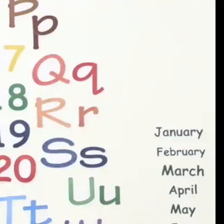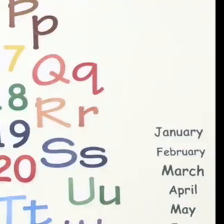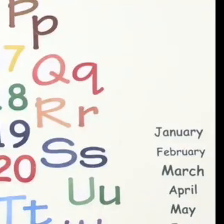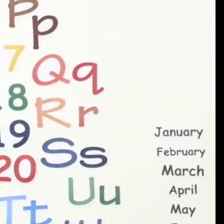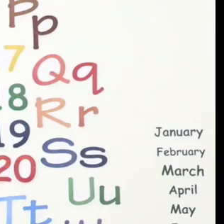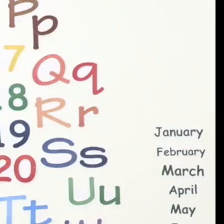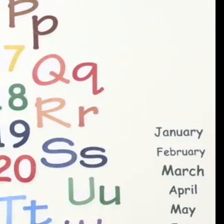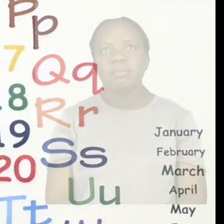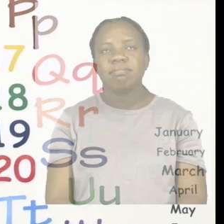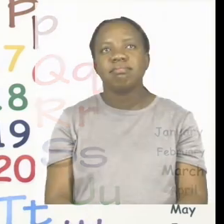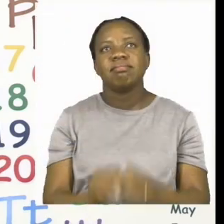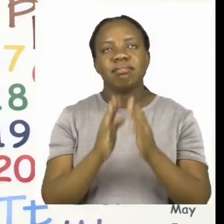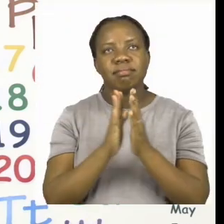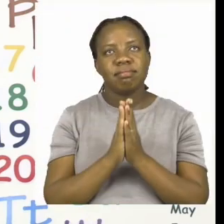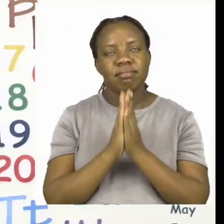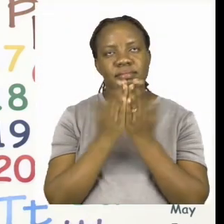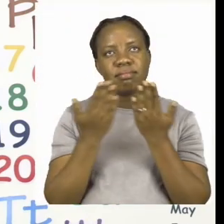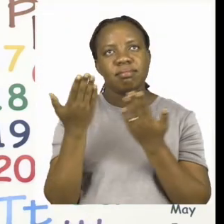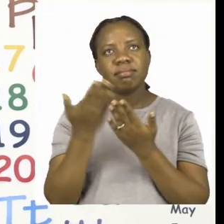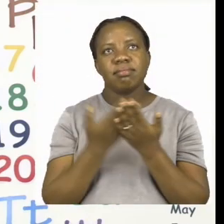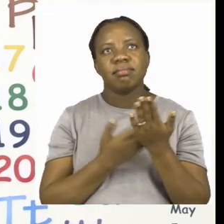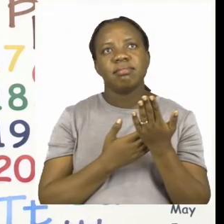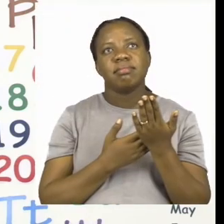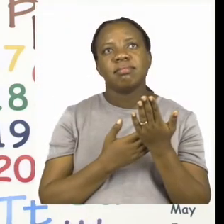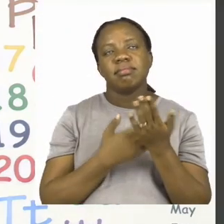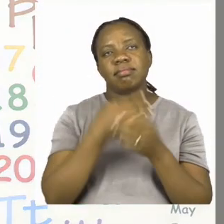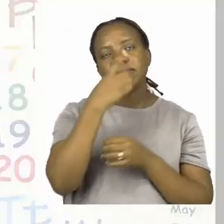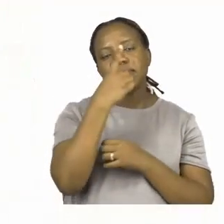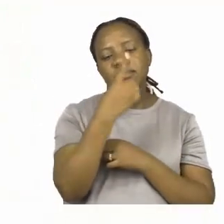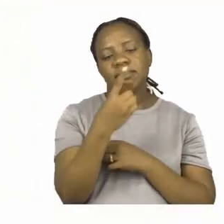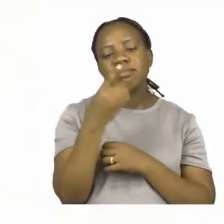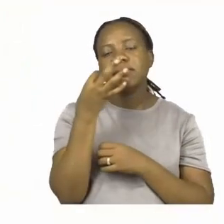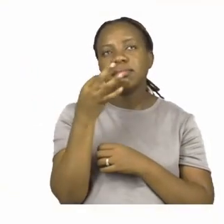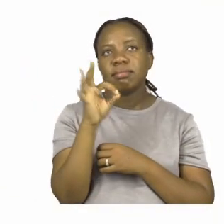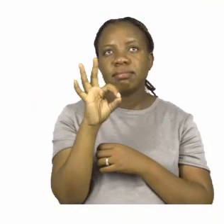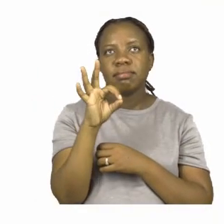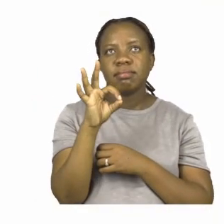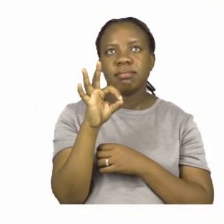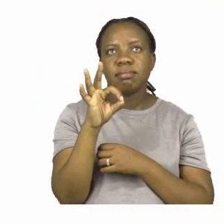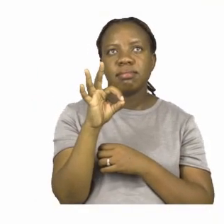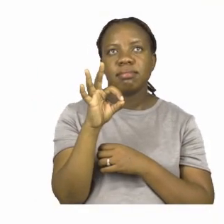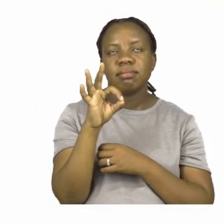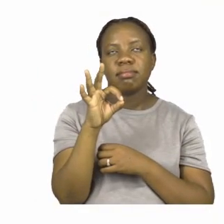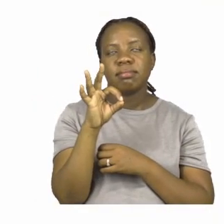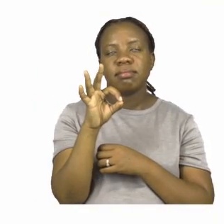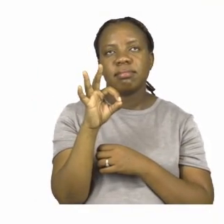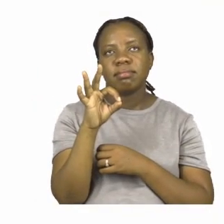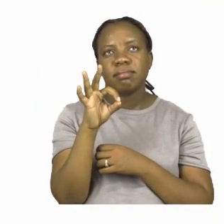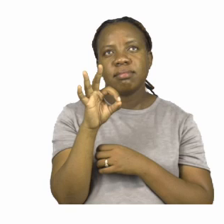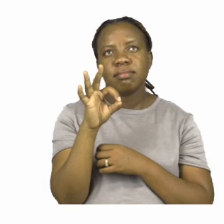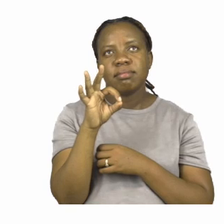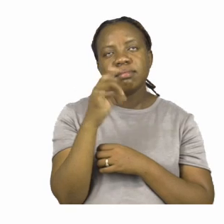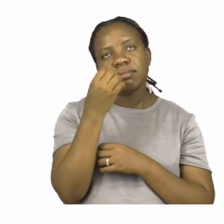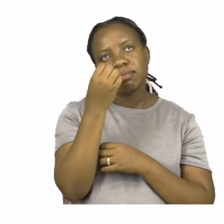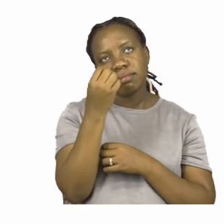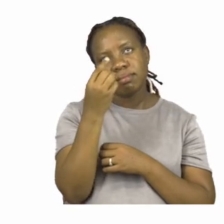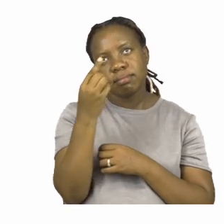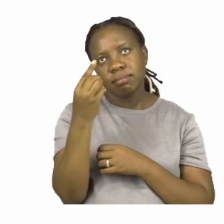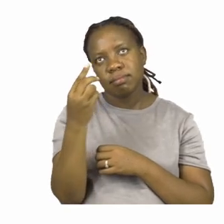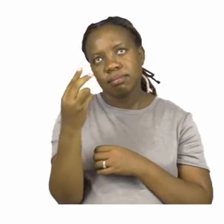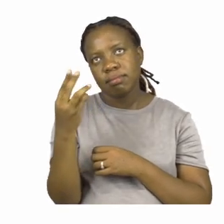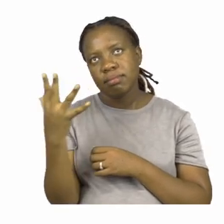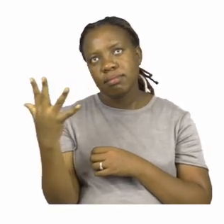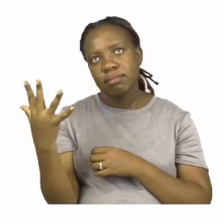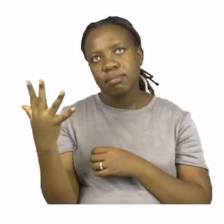Let's start this part of our lesson on page 19. Now here we are going to do some